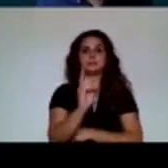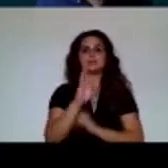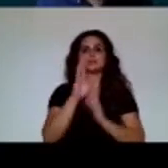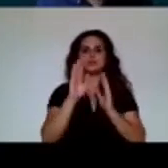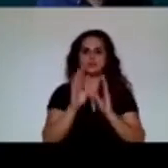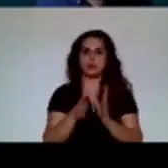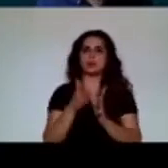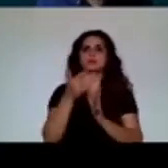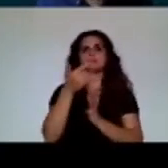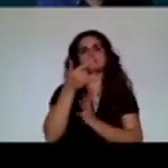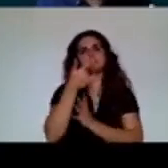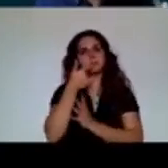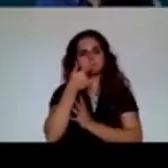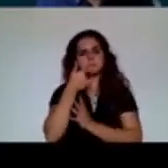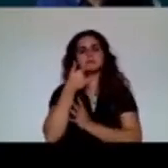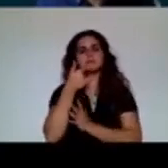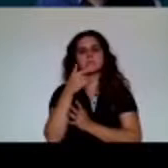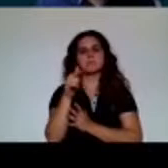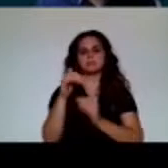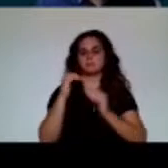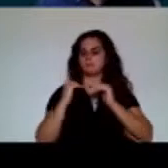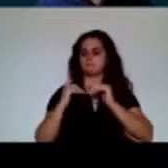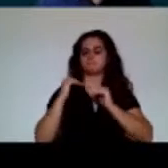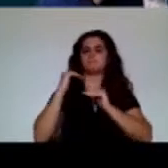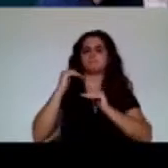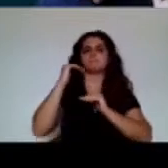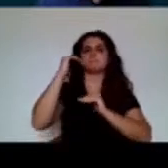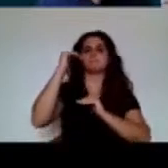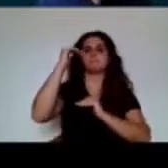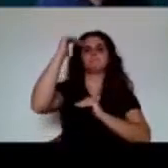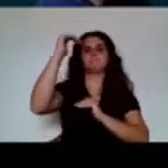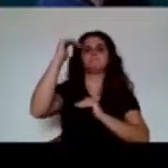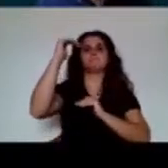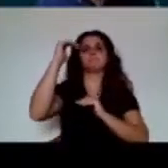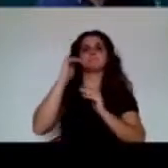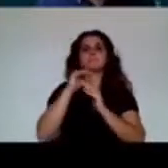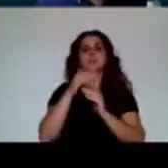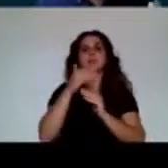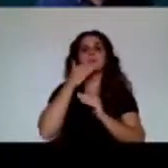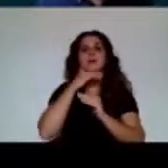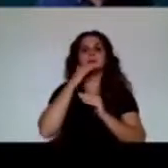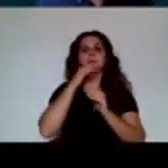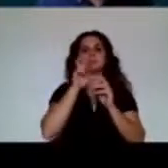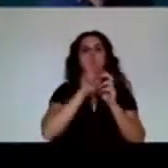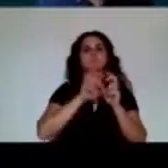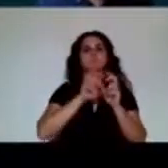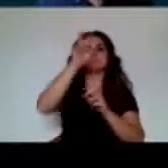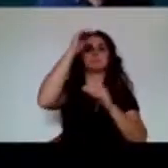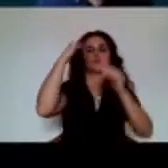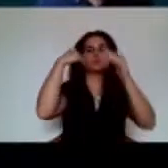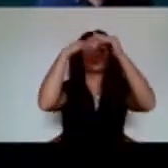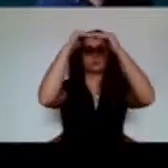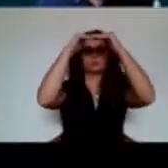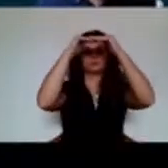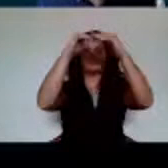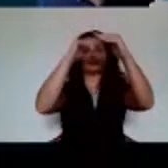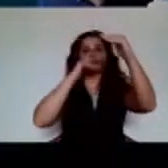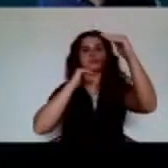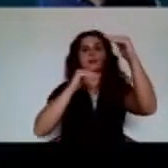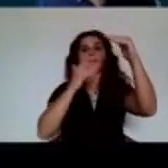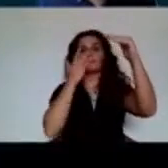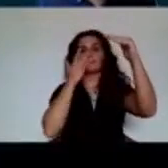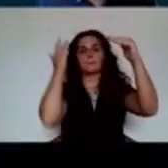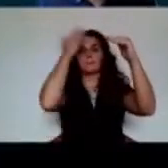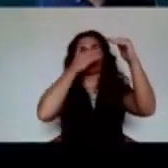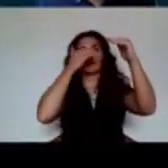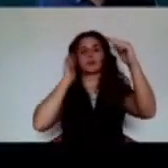aware of this hierarchy, where whites are up, Blacks are in the middle, and Roma are